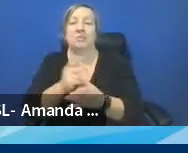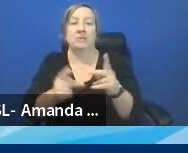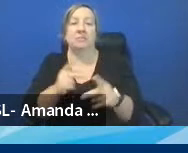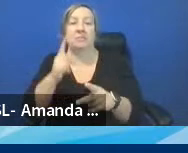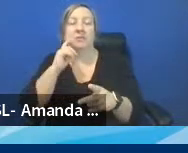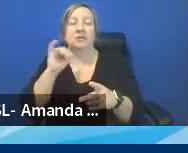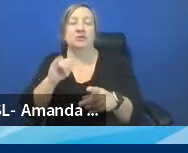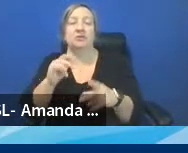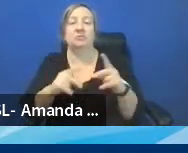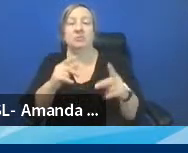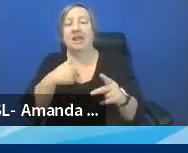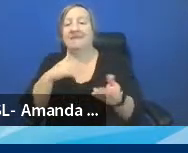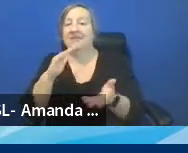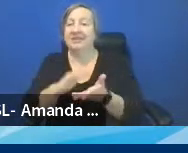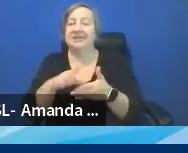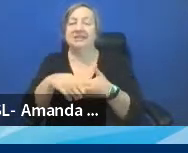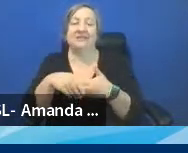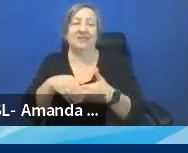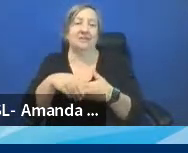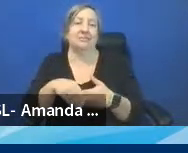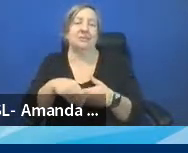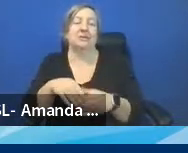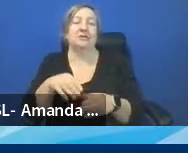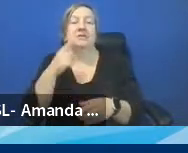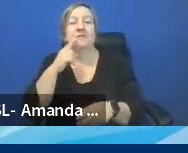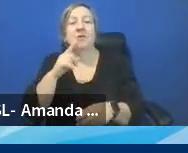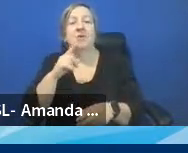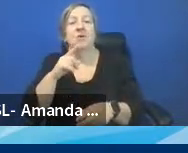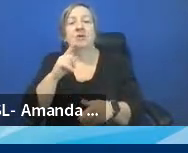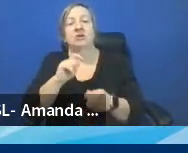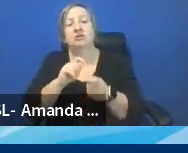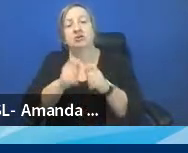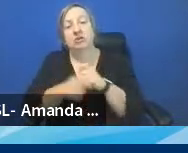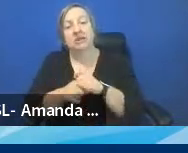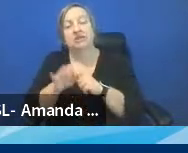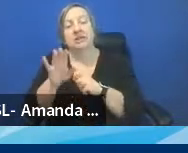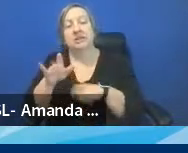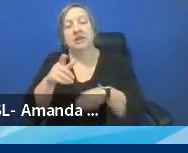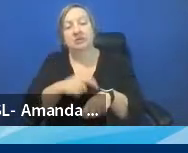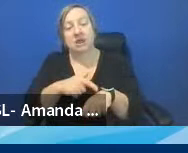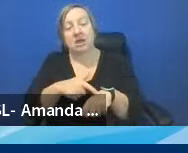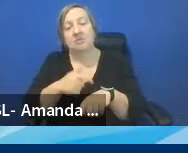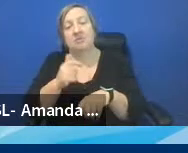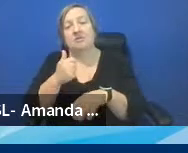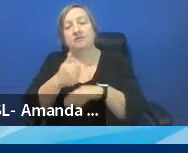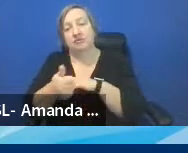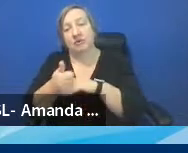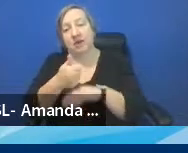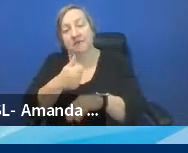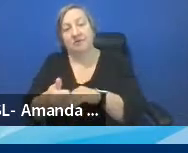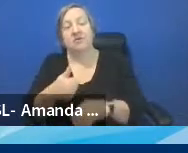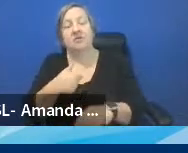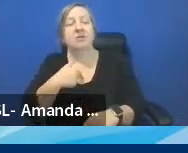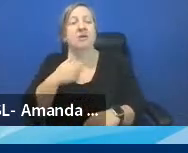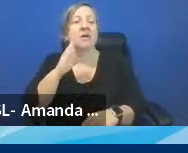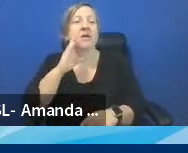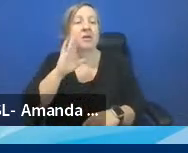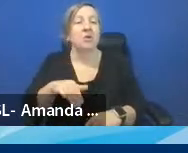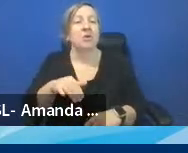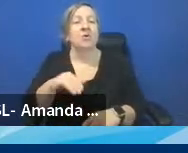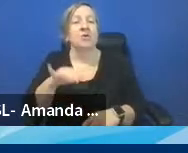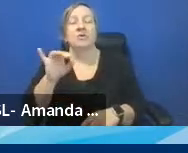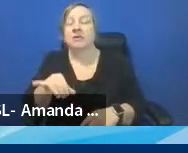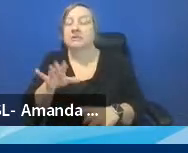have the least flexibility in terms of changing their time of travel. So I know this is